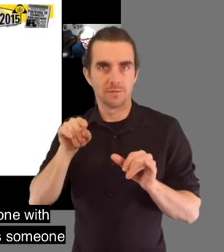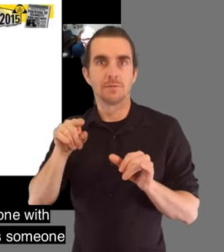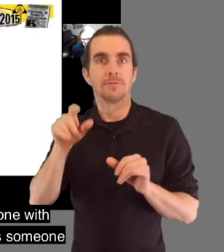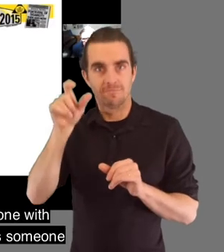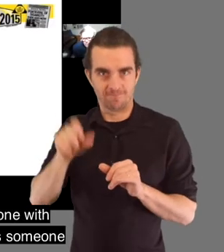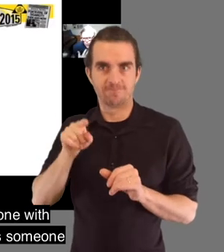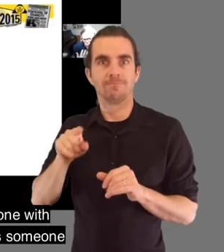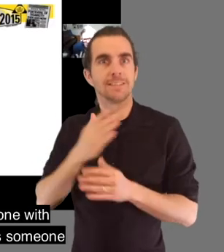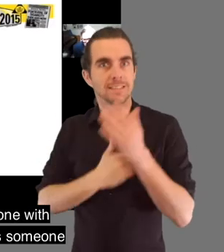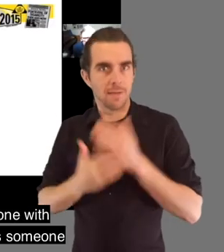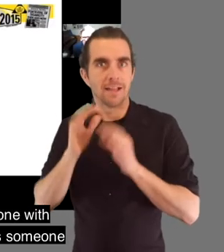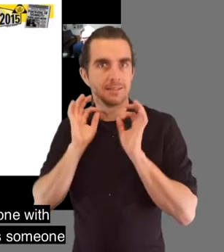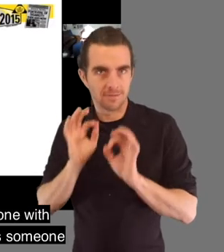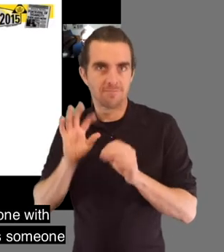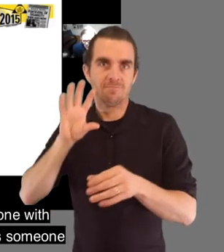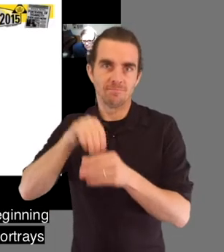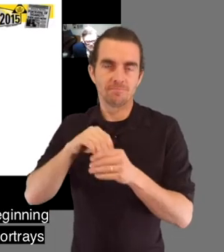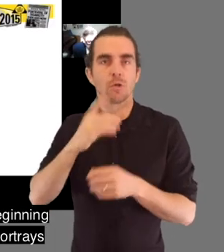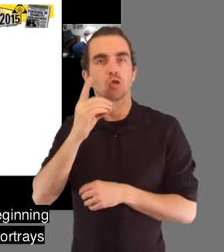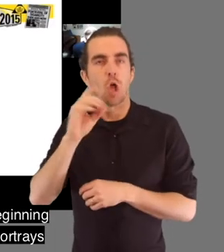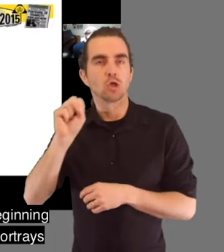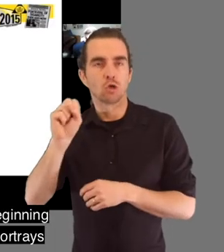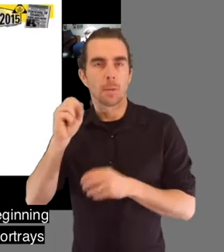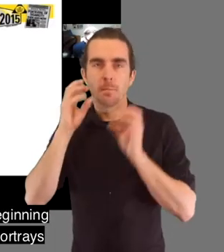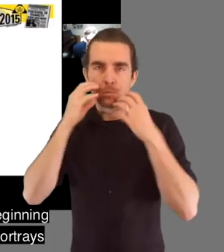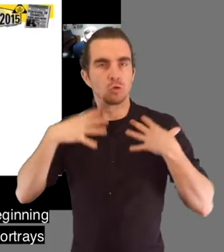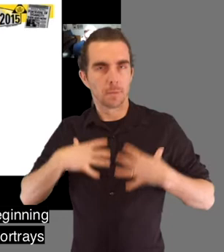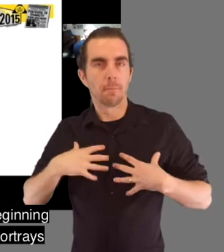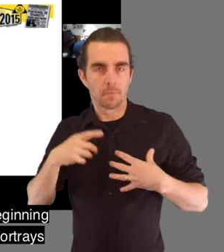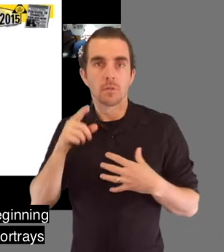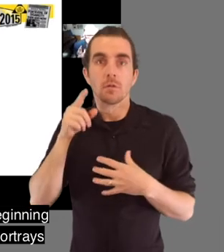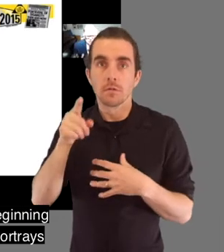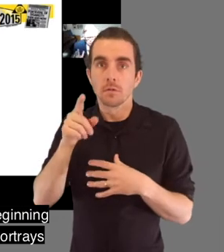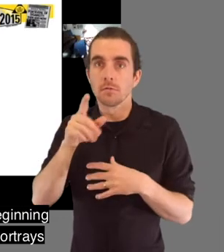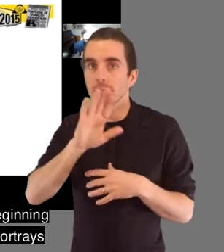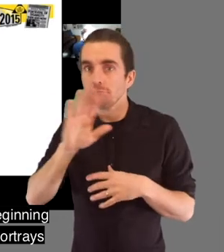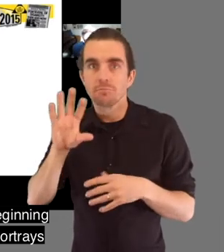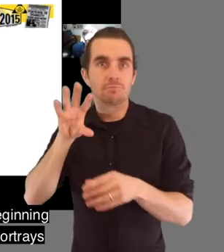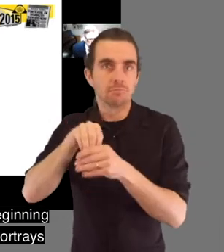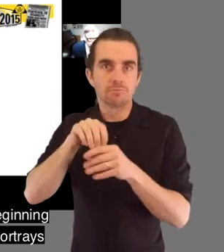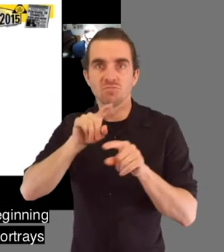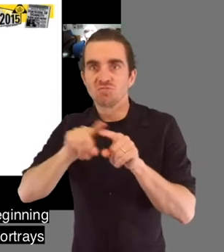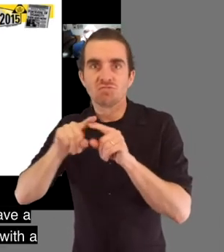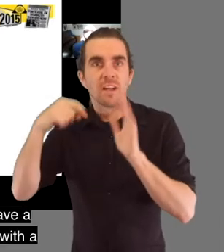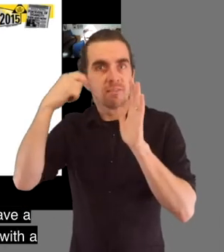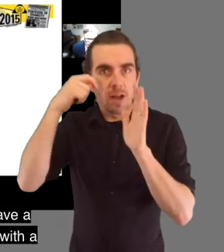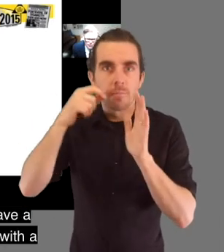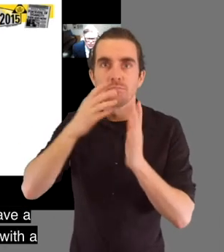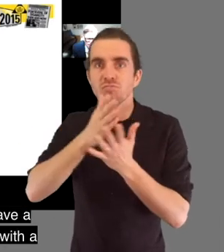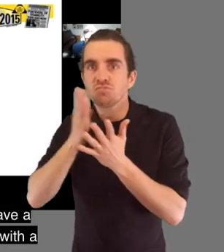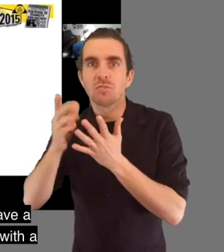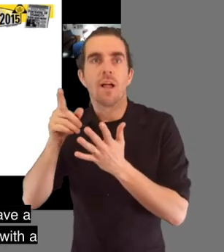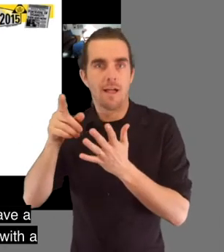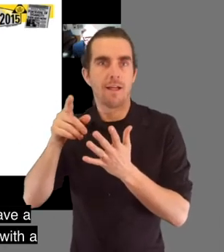with Down syndrome who acts and plays someone with Down syndrome. So there's beginning to be a change in the way that the media portrays us, which is for the